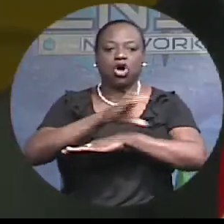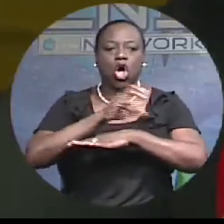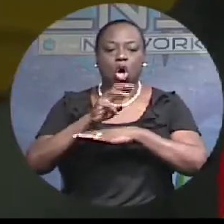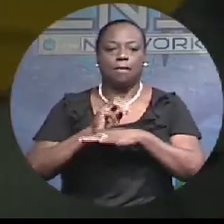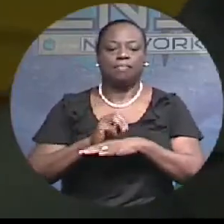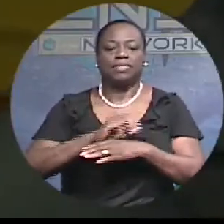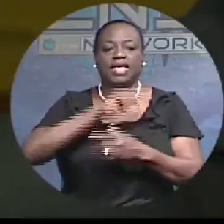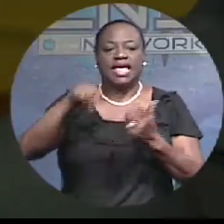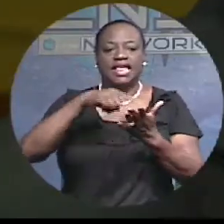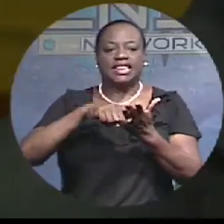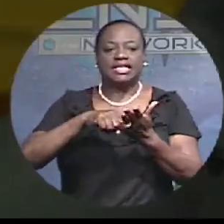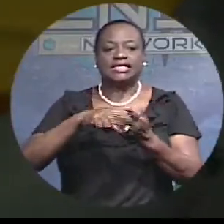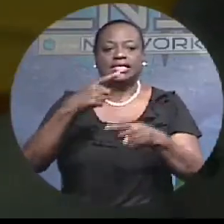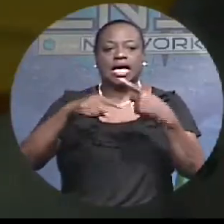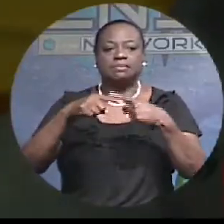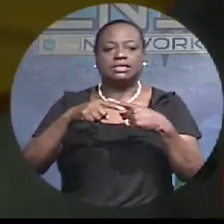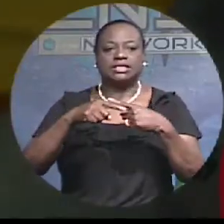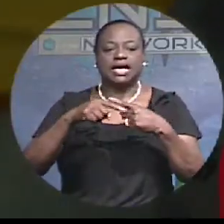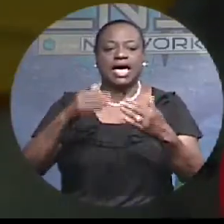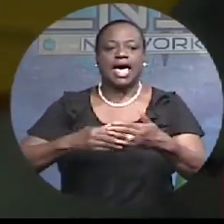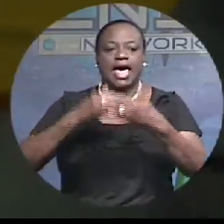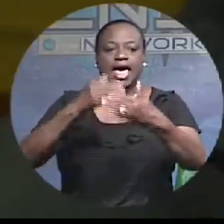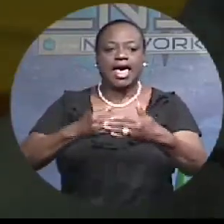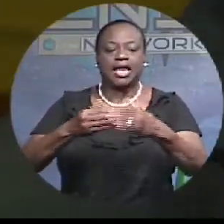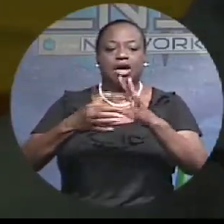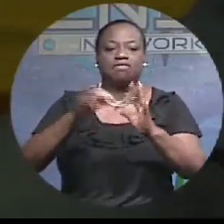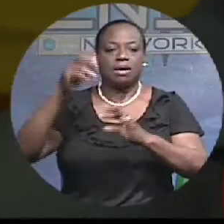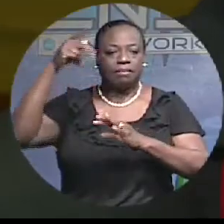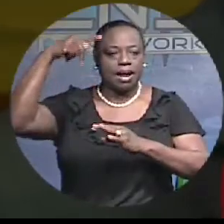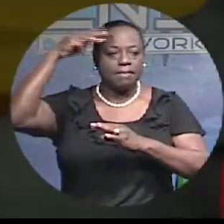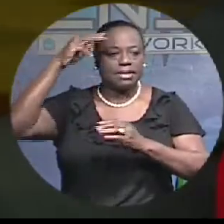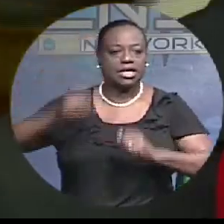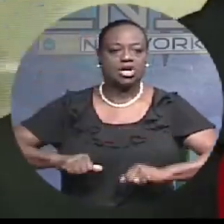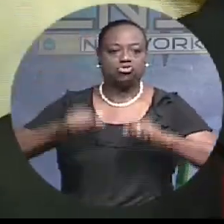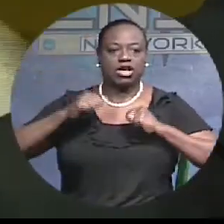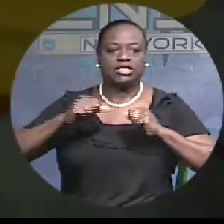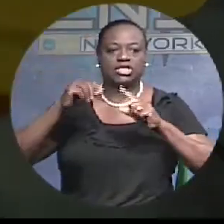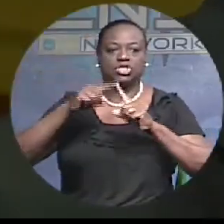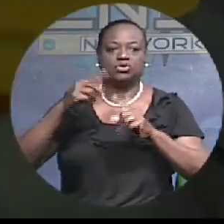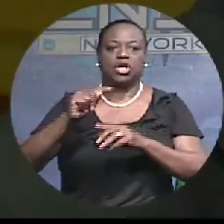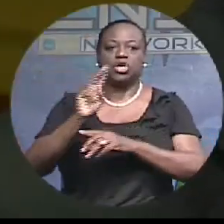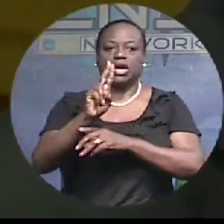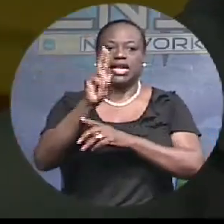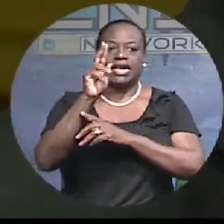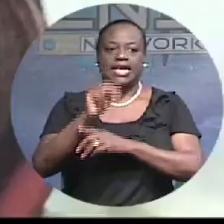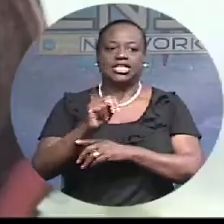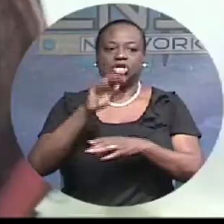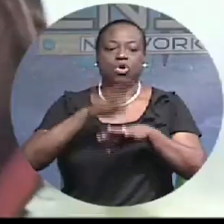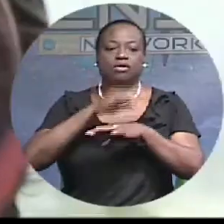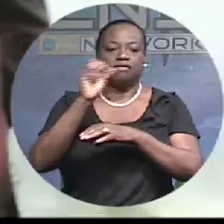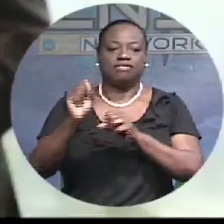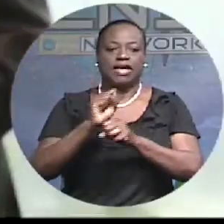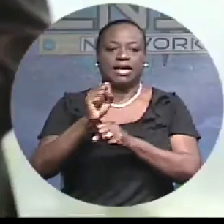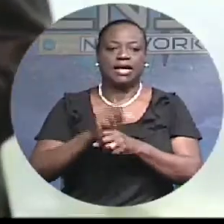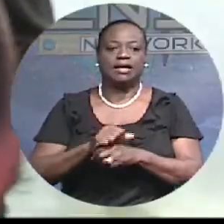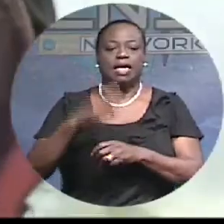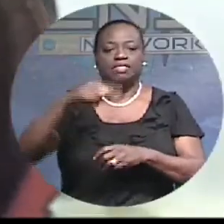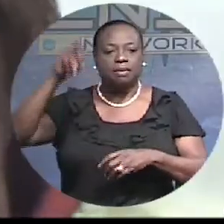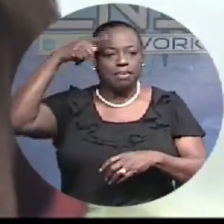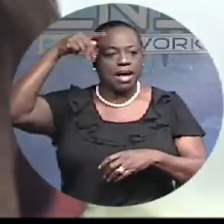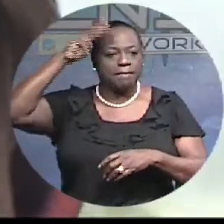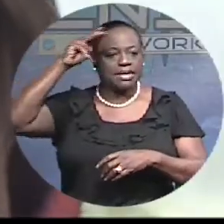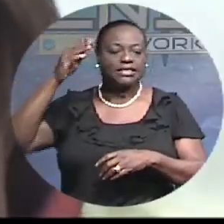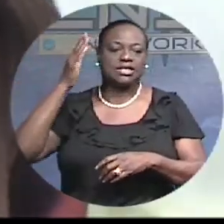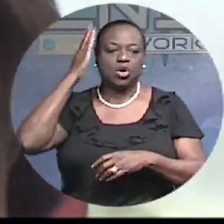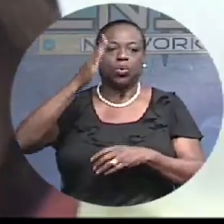of the Prime Minister's address to the United Nations on Saturday. Minister Mitchell gave this preview. Well, the Prime Minister is going